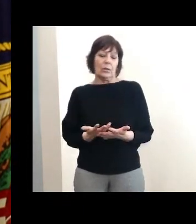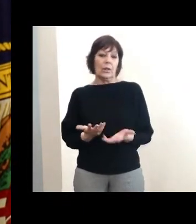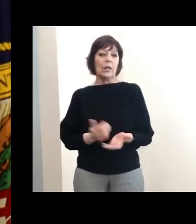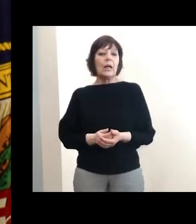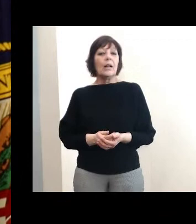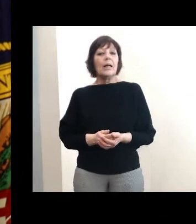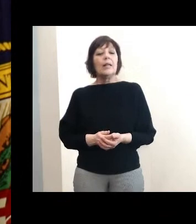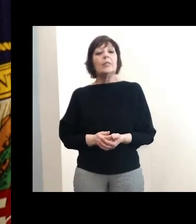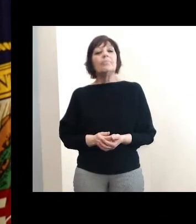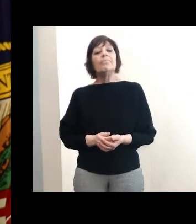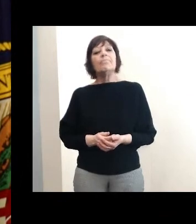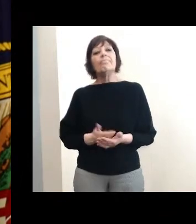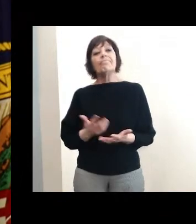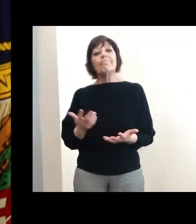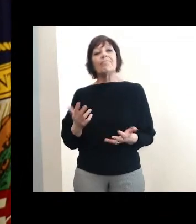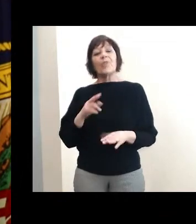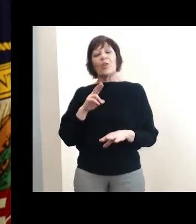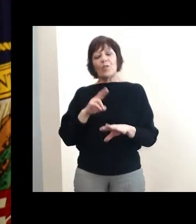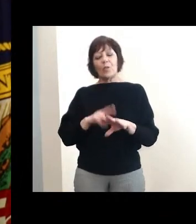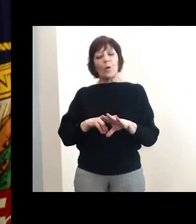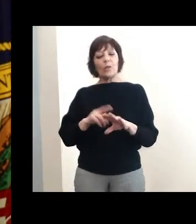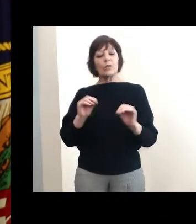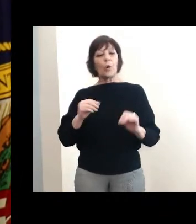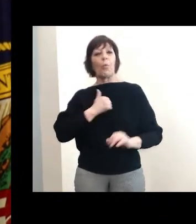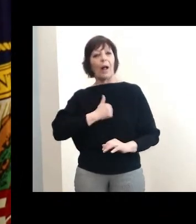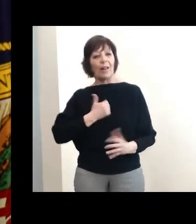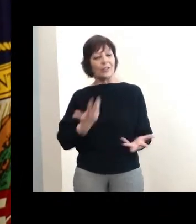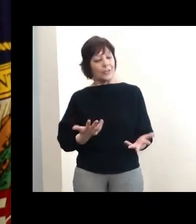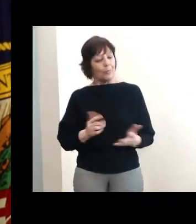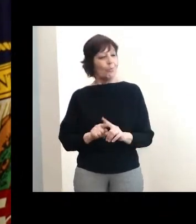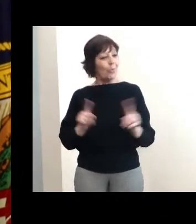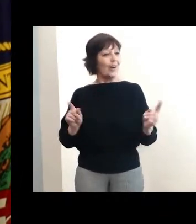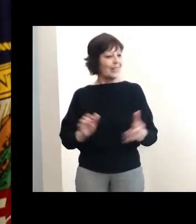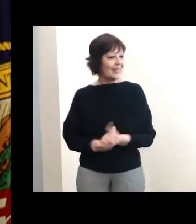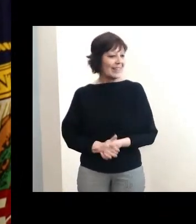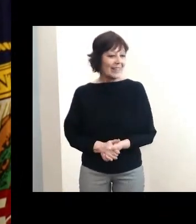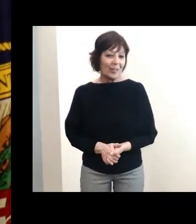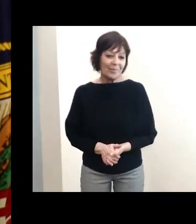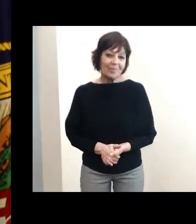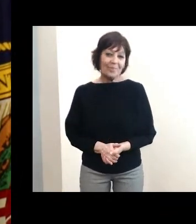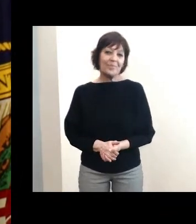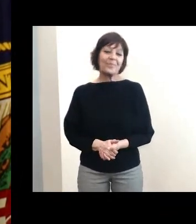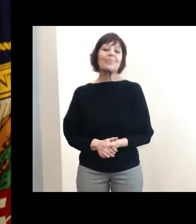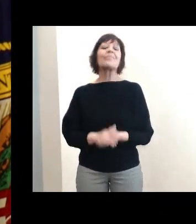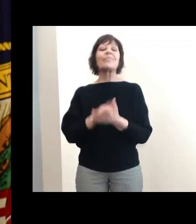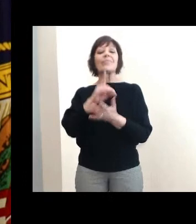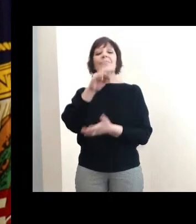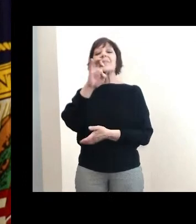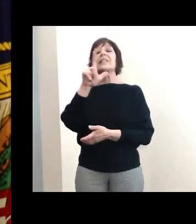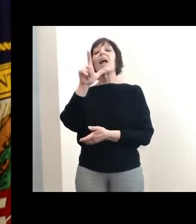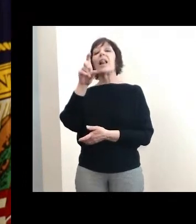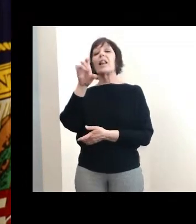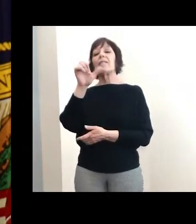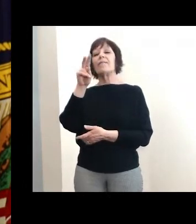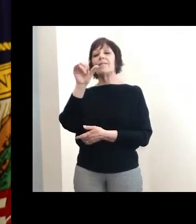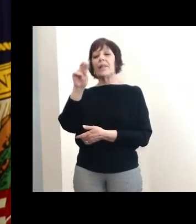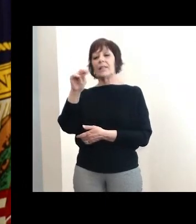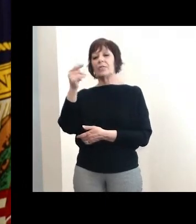information. And of course, I didn't get an apology, but that's how it goes. So the Delavan-Grider site